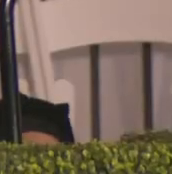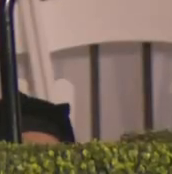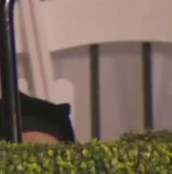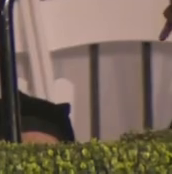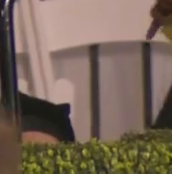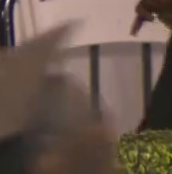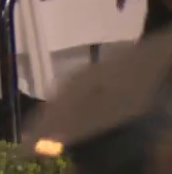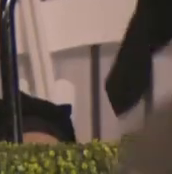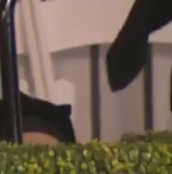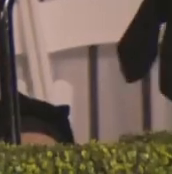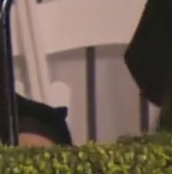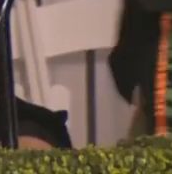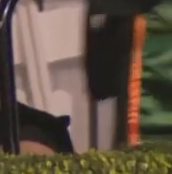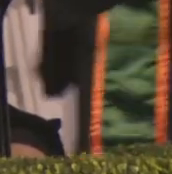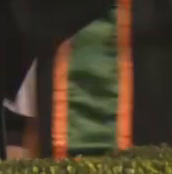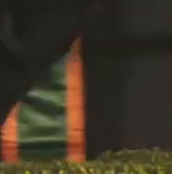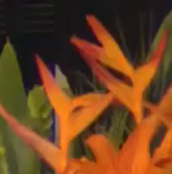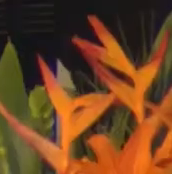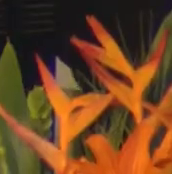Yilun Lin.